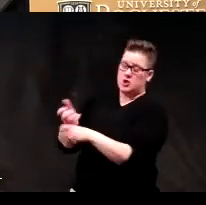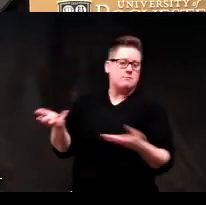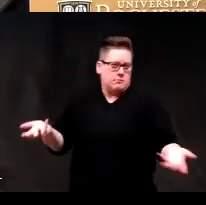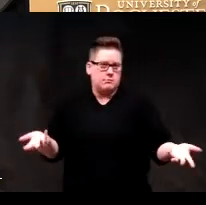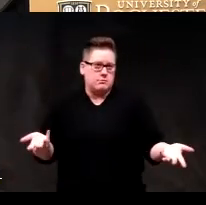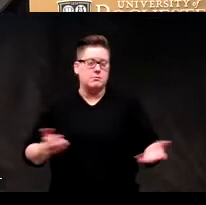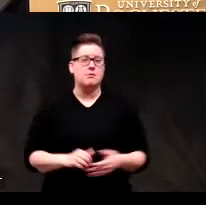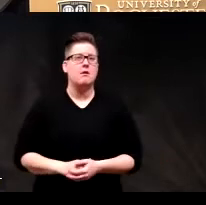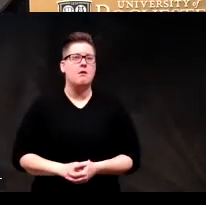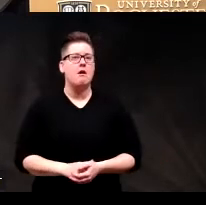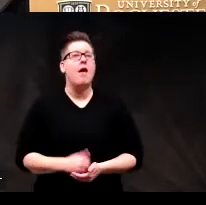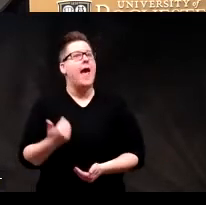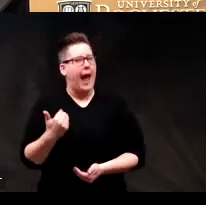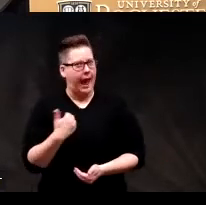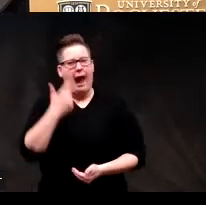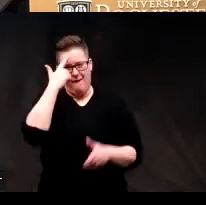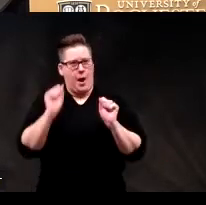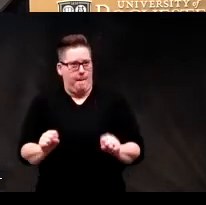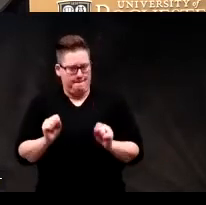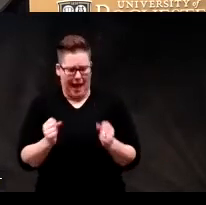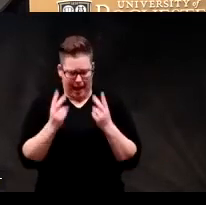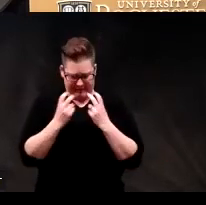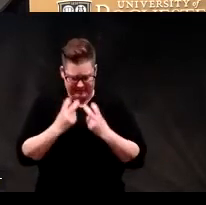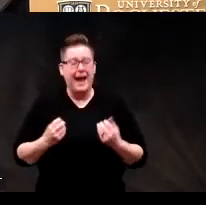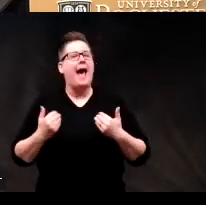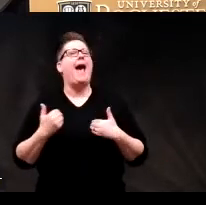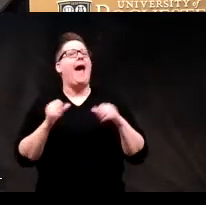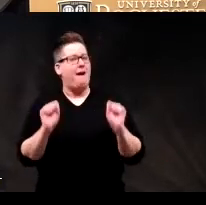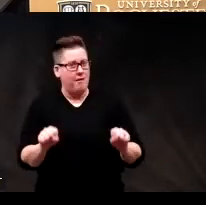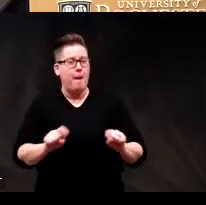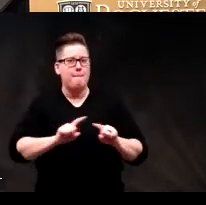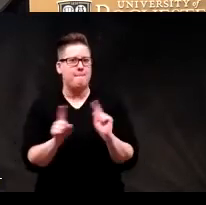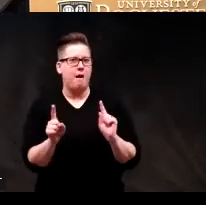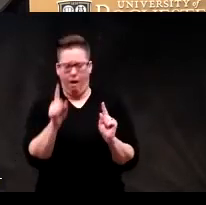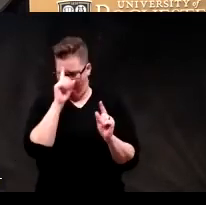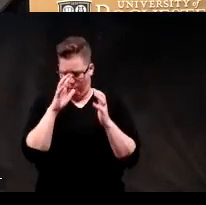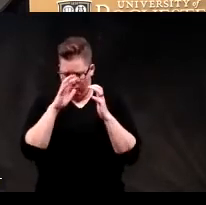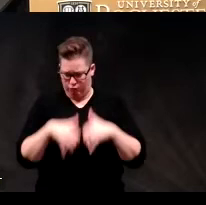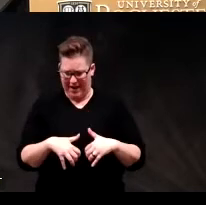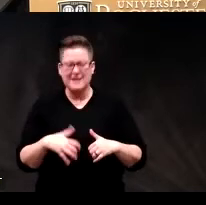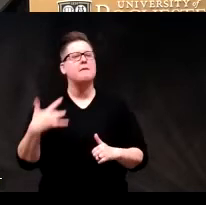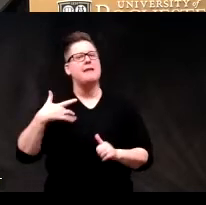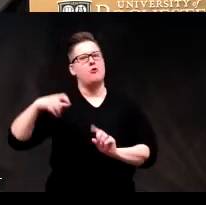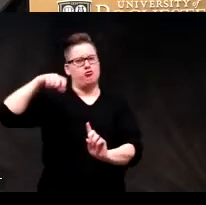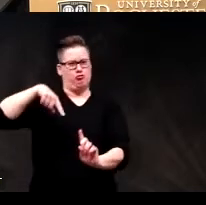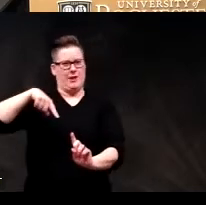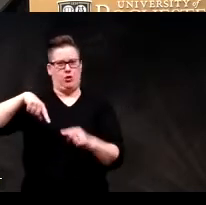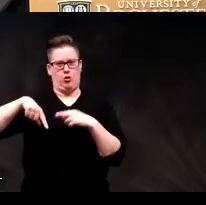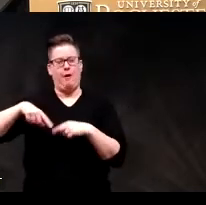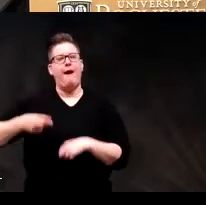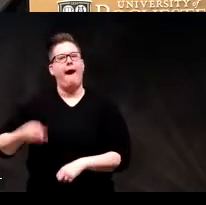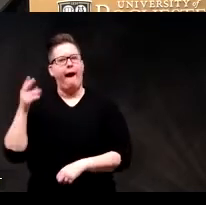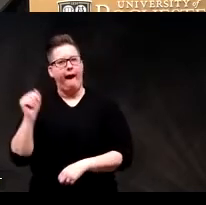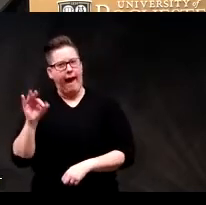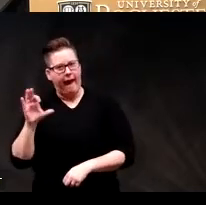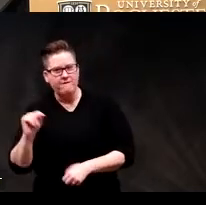The capacity is there to mentalize, but these kinds of breakdowns are usually triggered by high affect